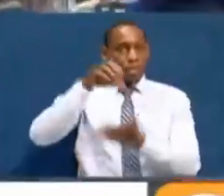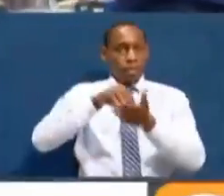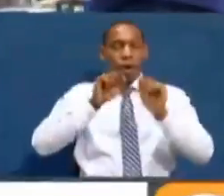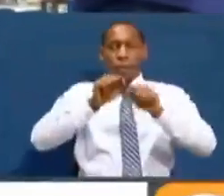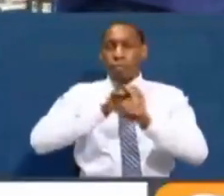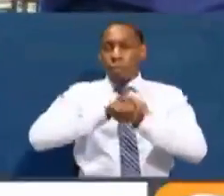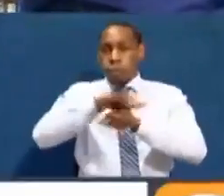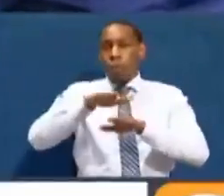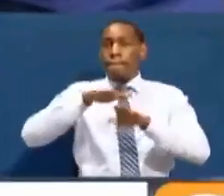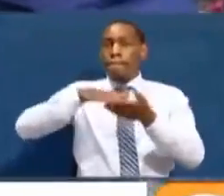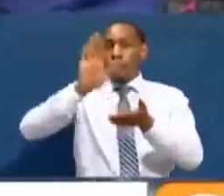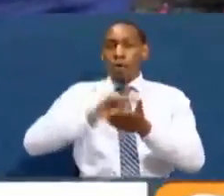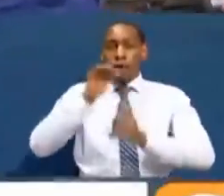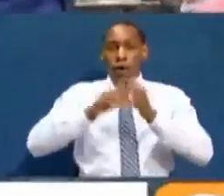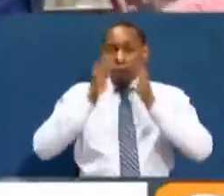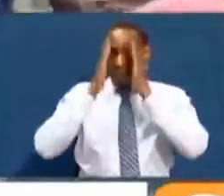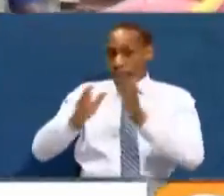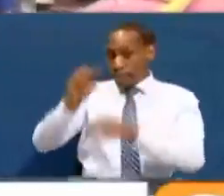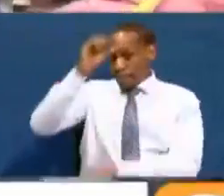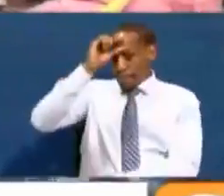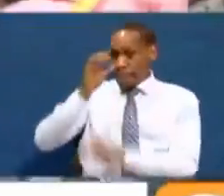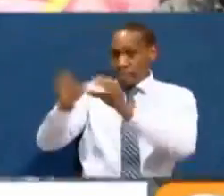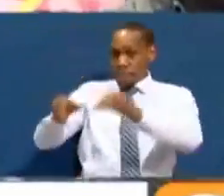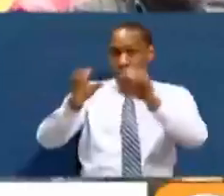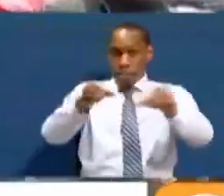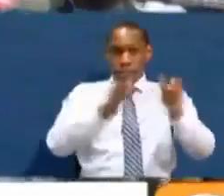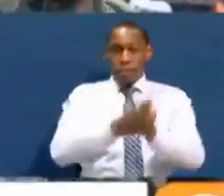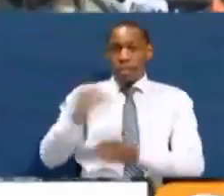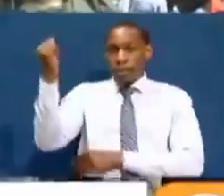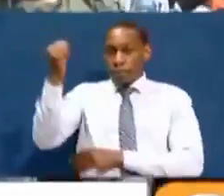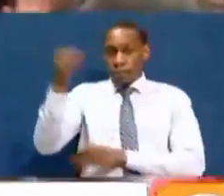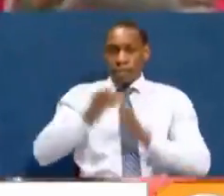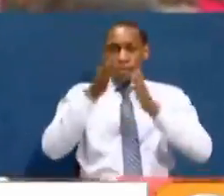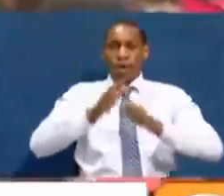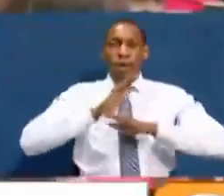hit fever pitch. Eyes will be on the government agencies and the political